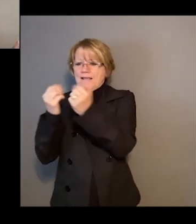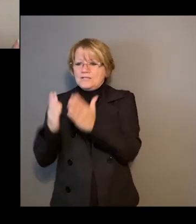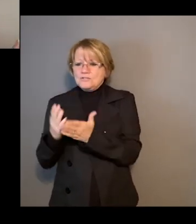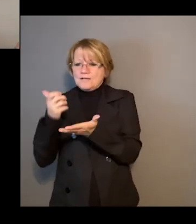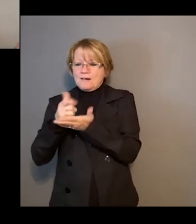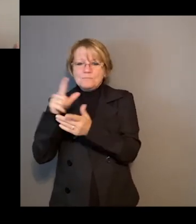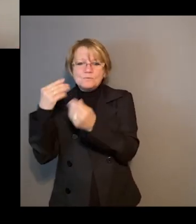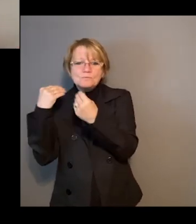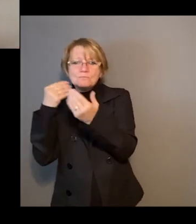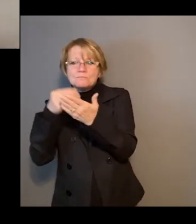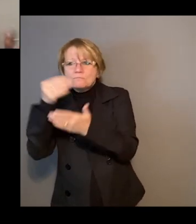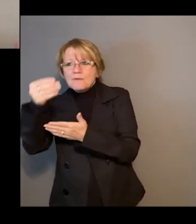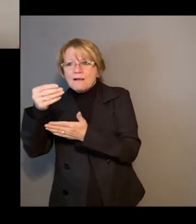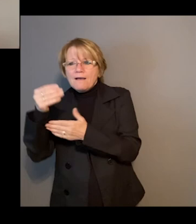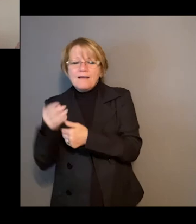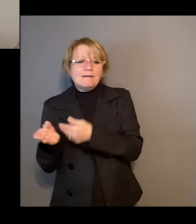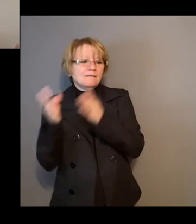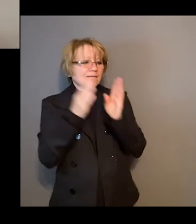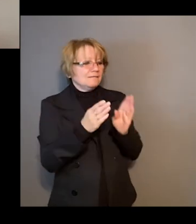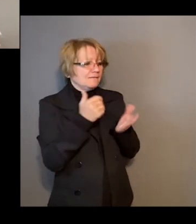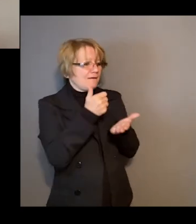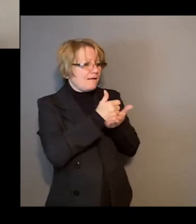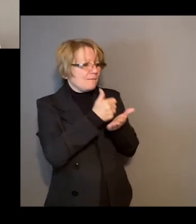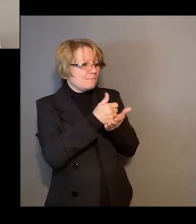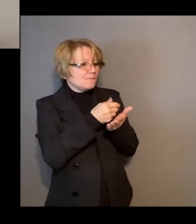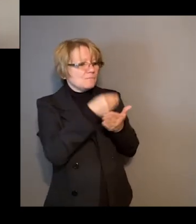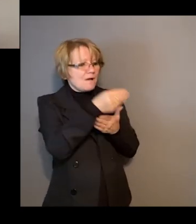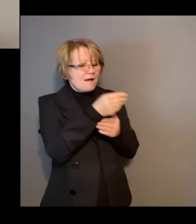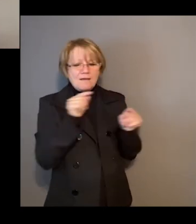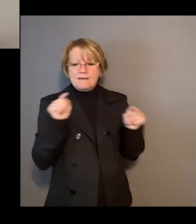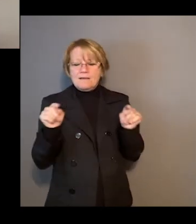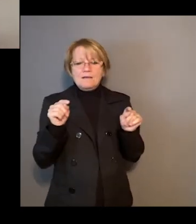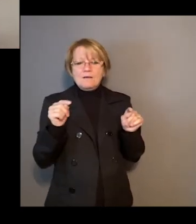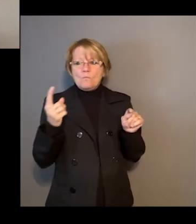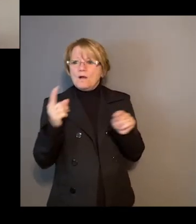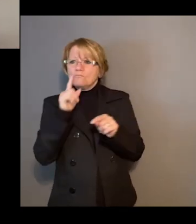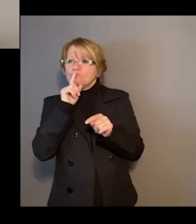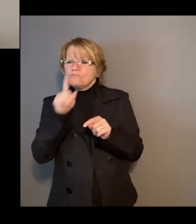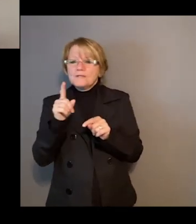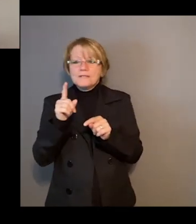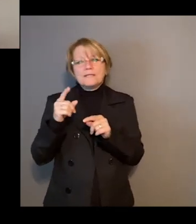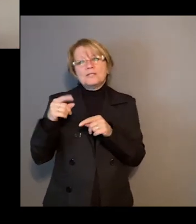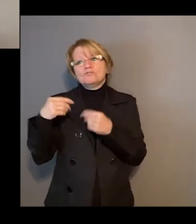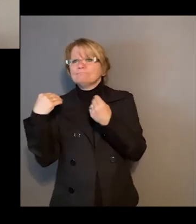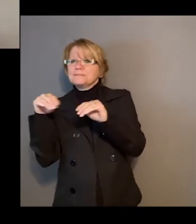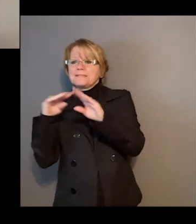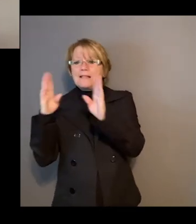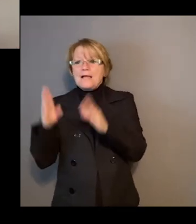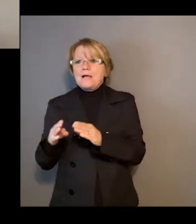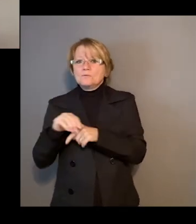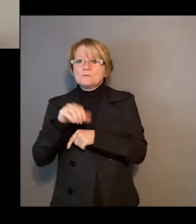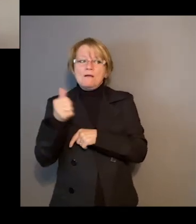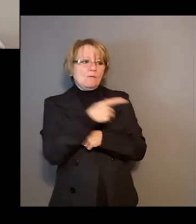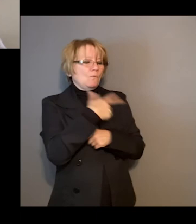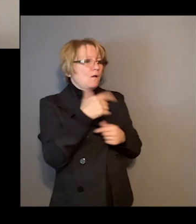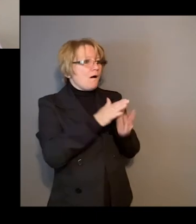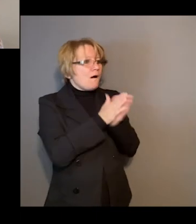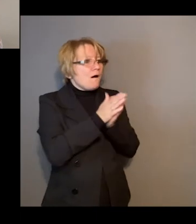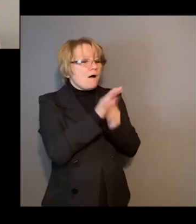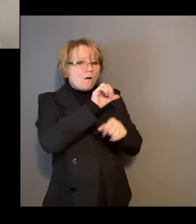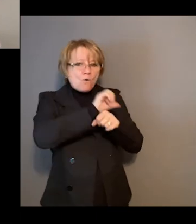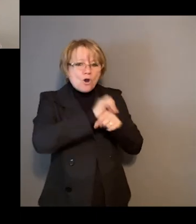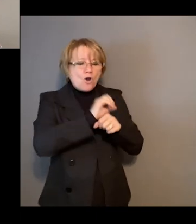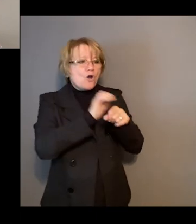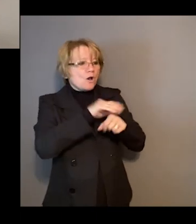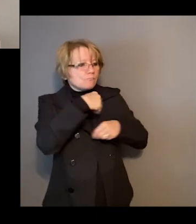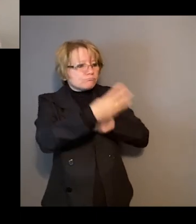was just trying to sell you a house, and you might have felt like the other was really working in your favor, front loading information for you. That's